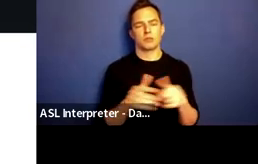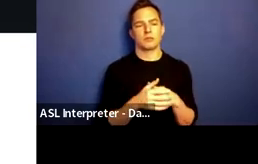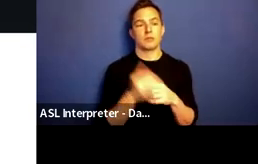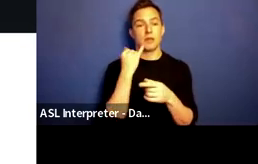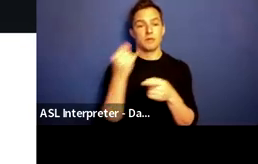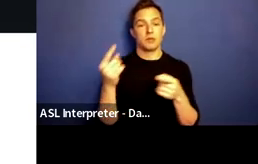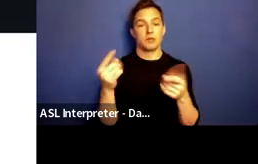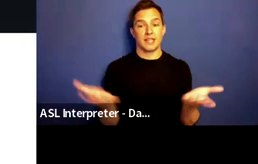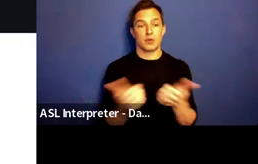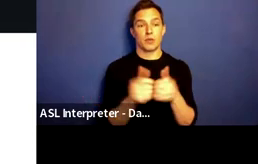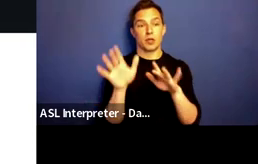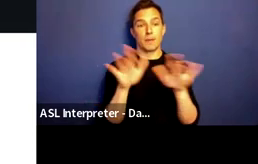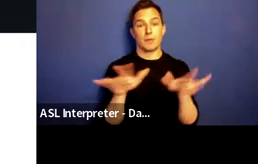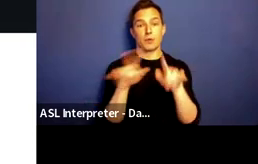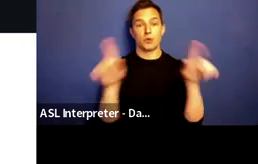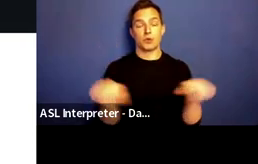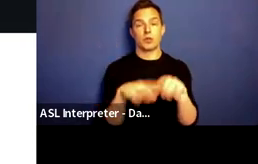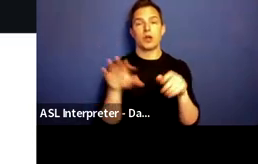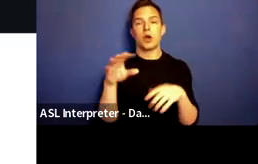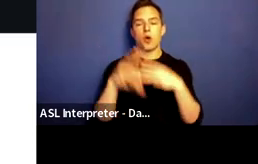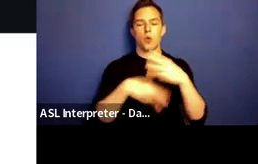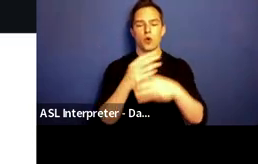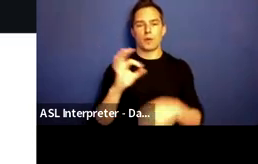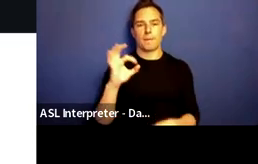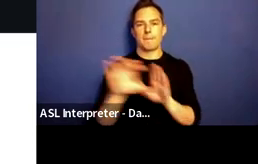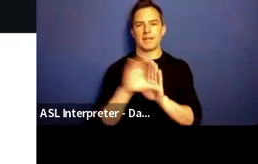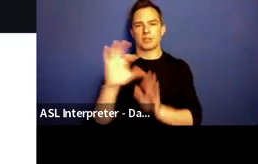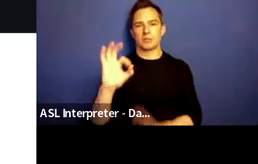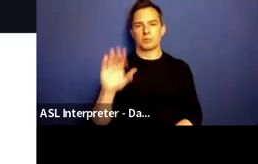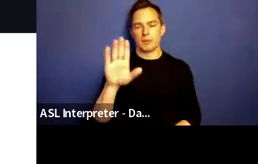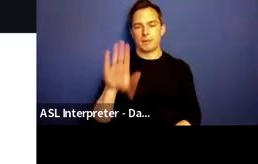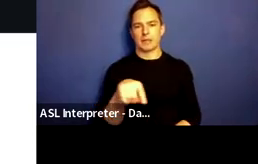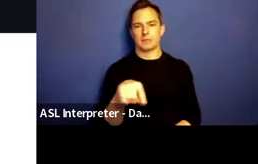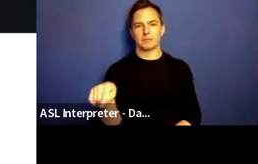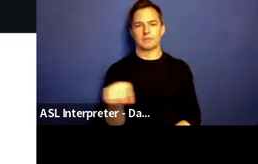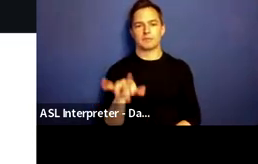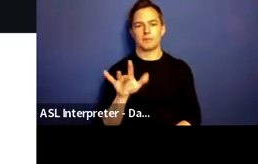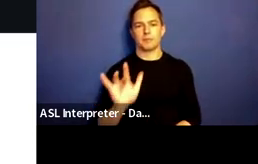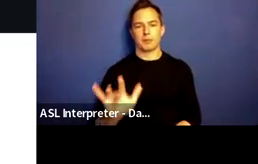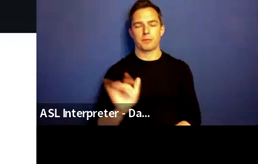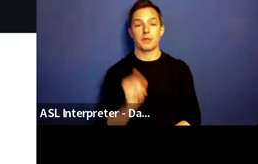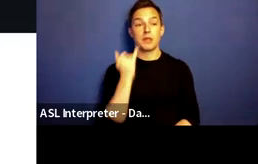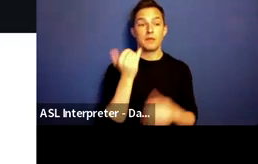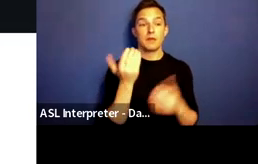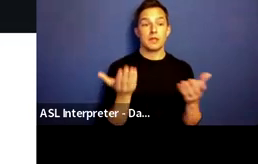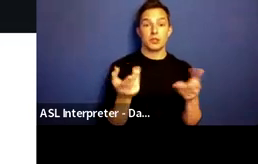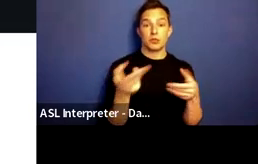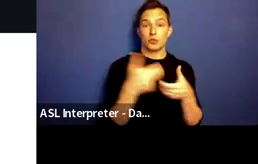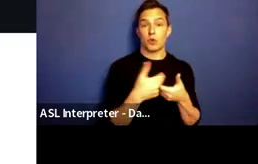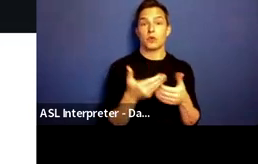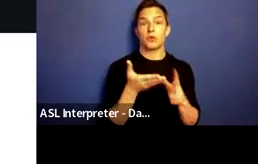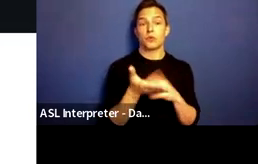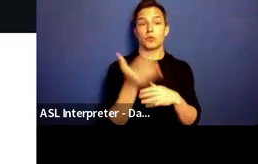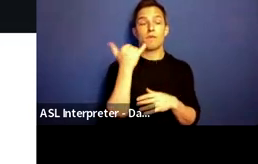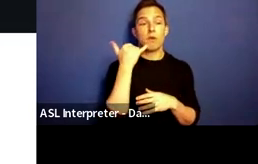with a computer, you'll see a globe at the bottom of your screen. If you're here with your phone, you'll see 3